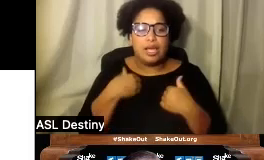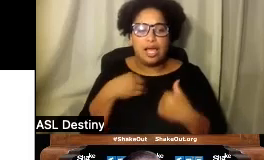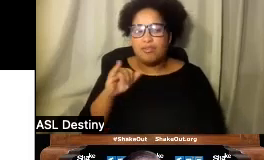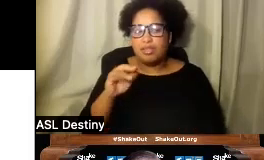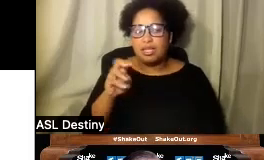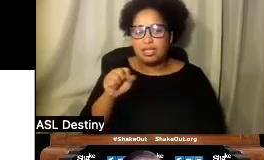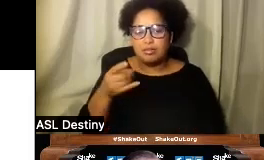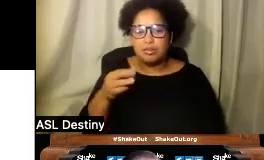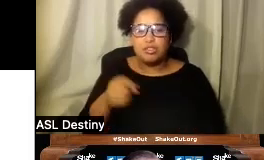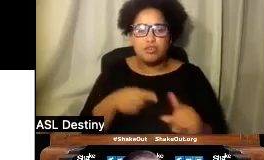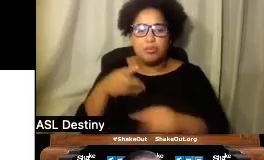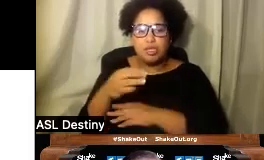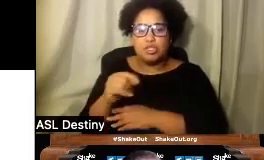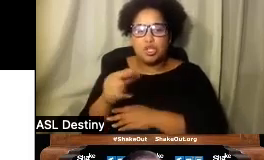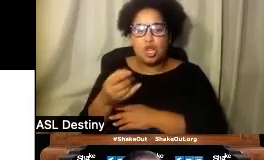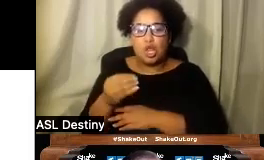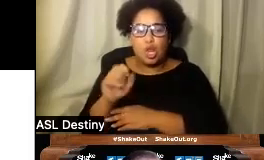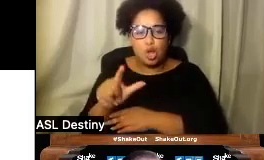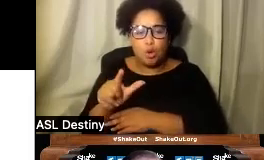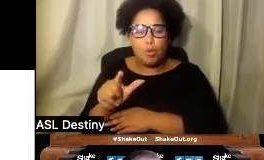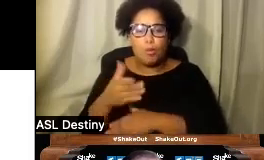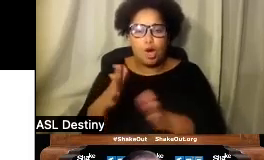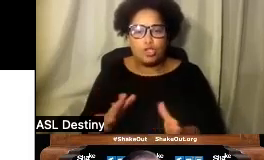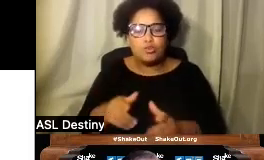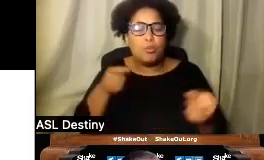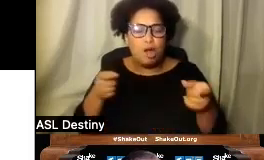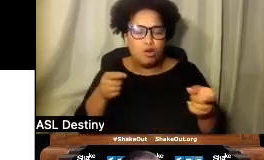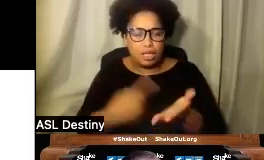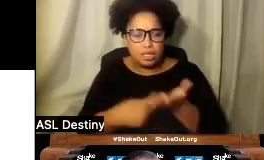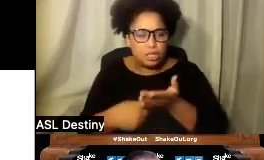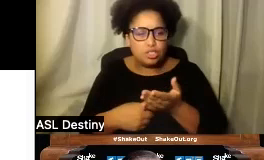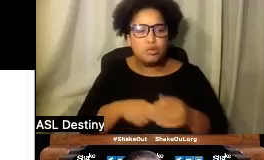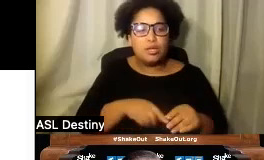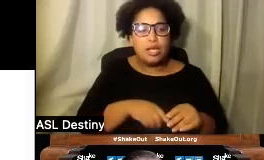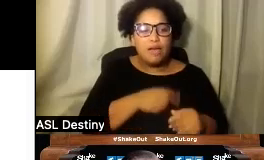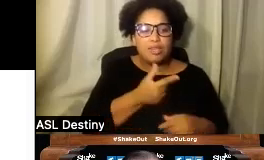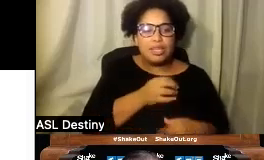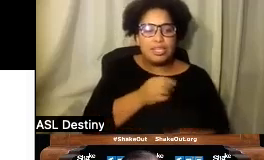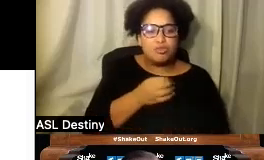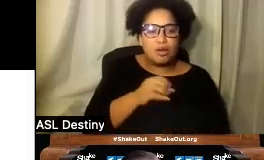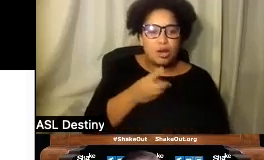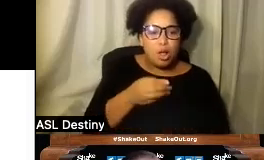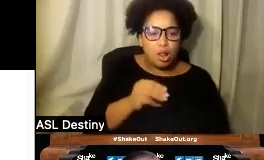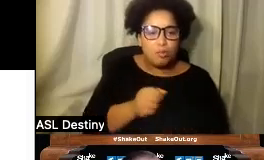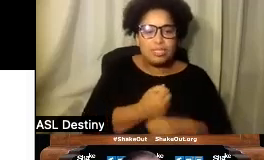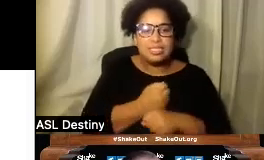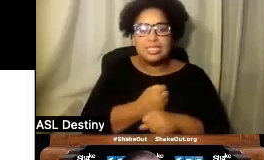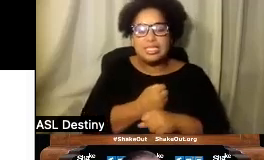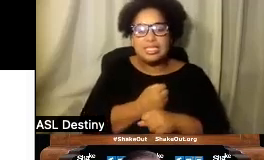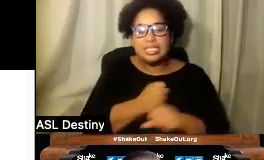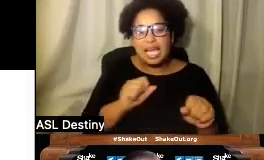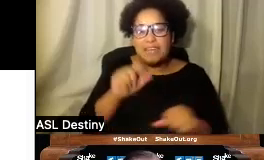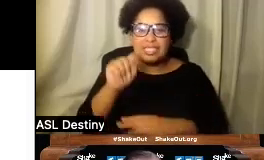Global Partners, who will be moderating this discussion, Glenn Granholm with Safety Proof, Michael Flood with the LA Foodbank, and